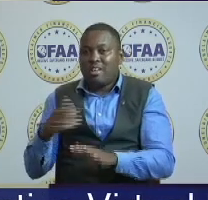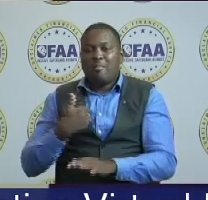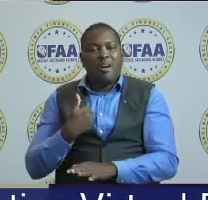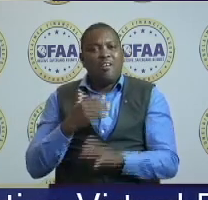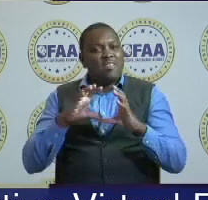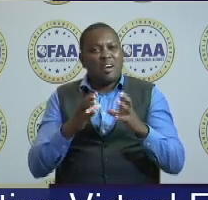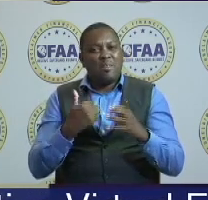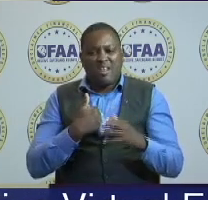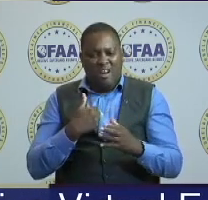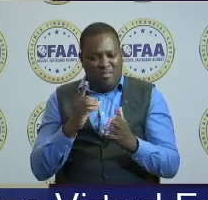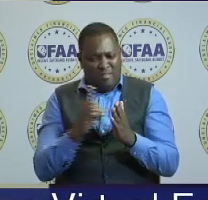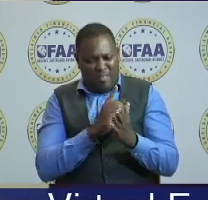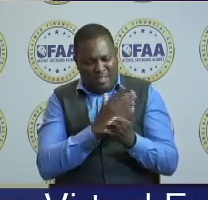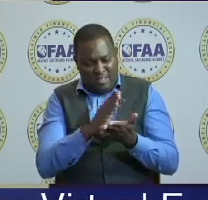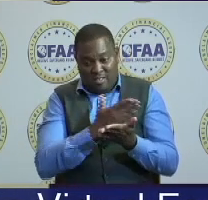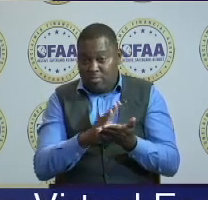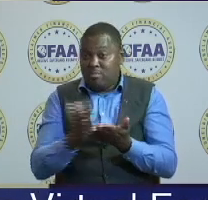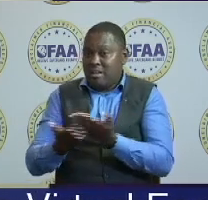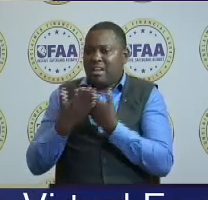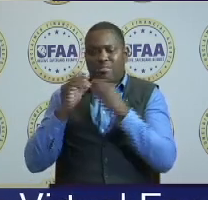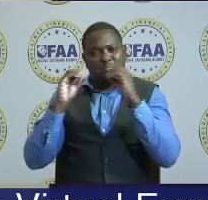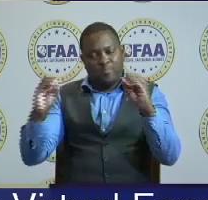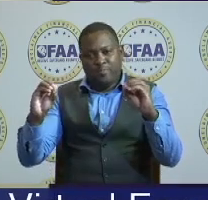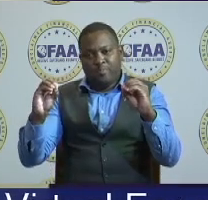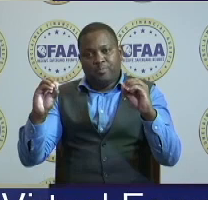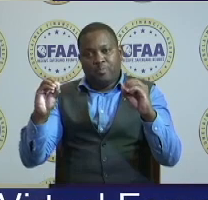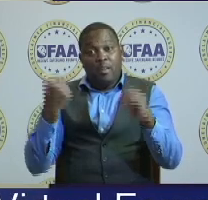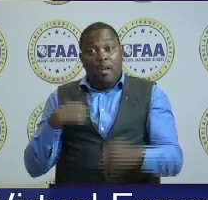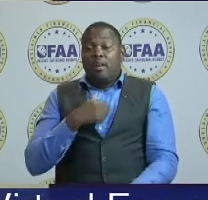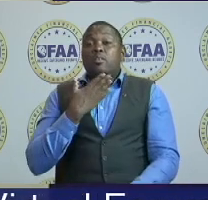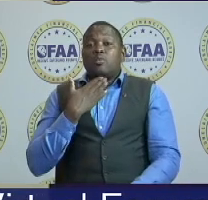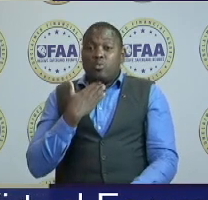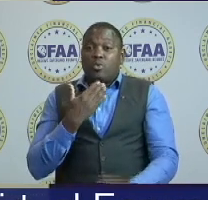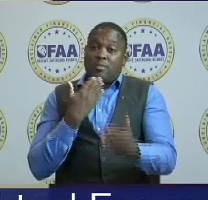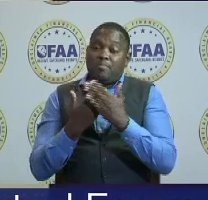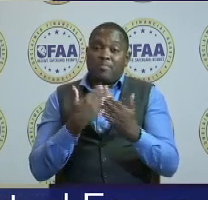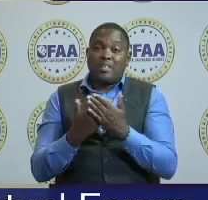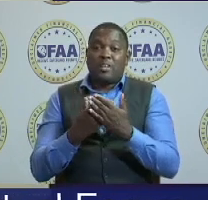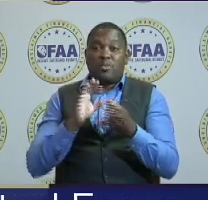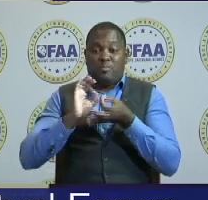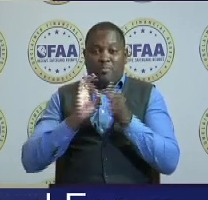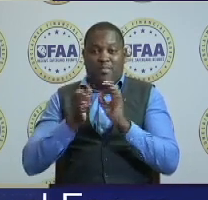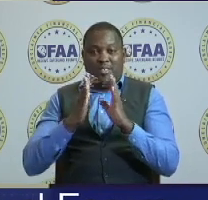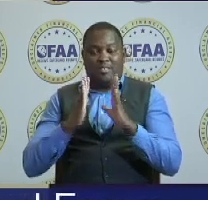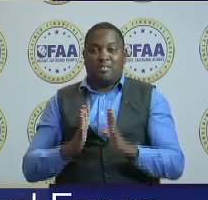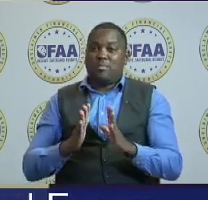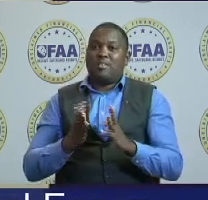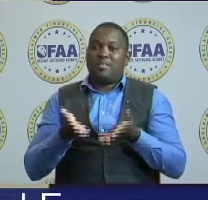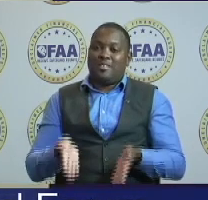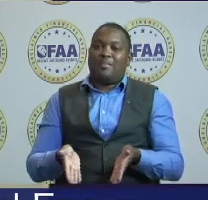But then again, this is a conversation that we are holding here. And I'd like also just to acknowledge our sign language interpreters who are here. You might have